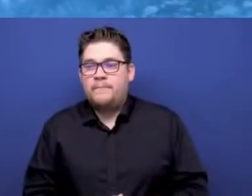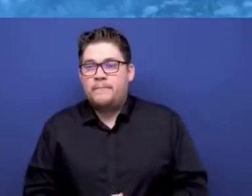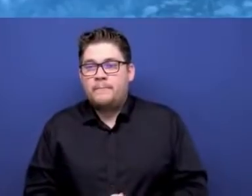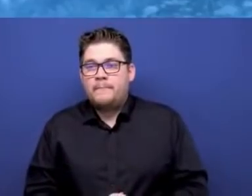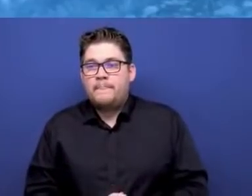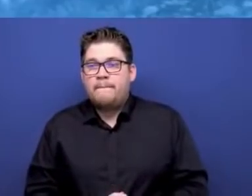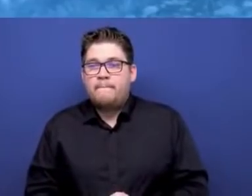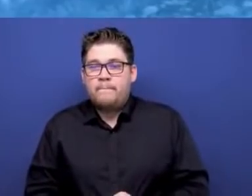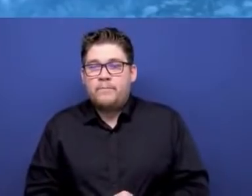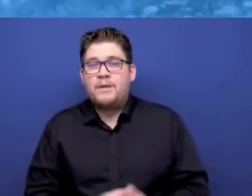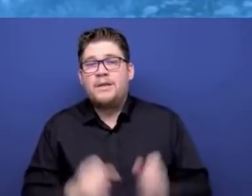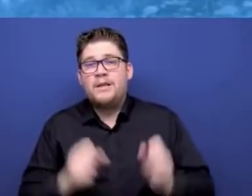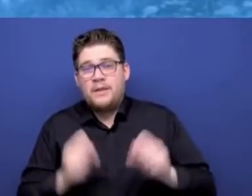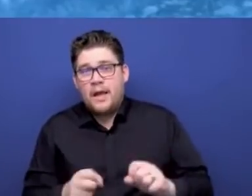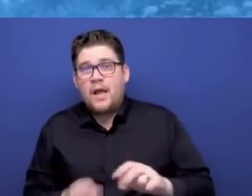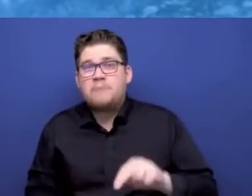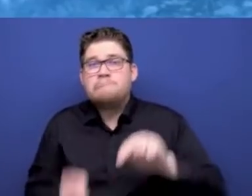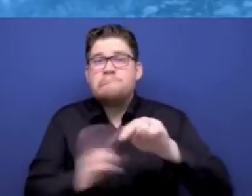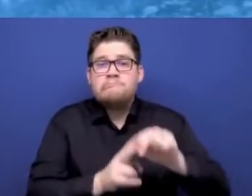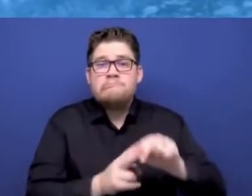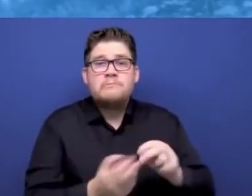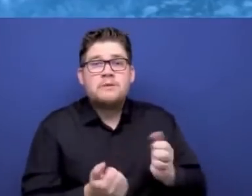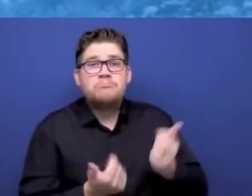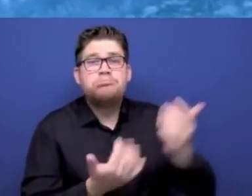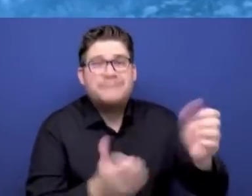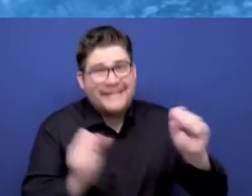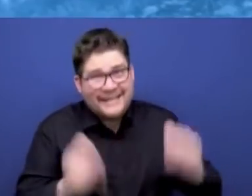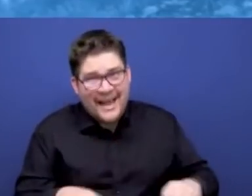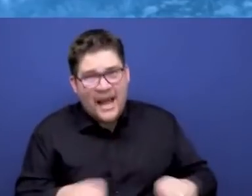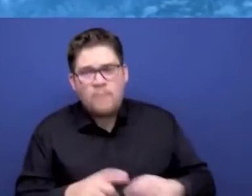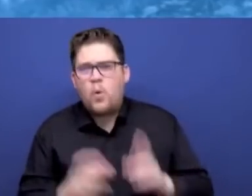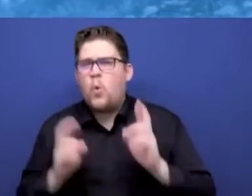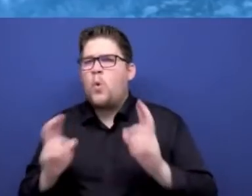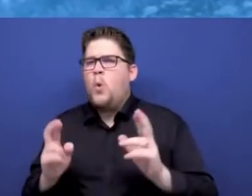We have time for one more question, and we'll go to Hina Alam, Canadian Press.